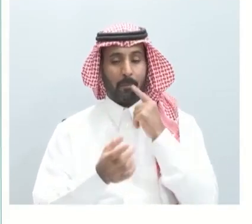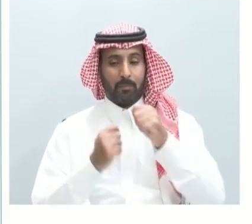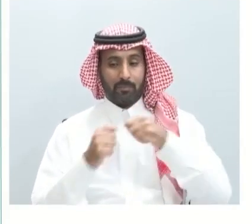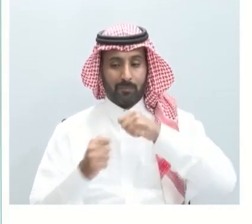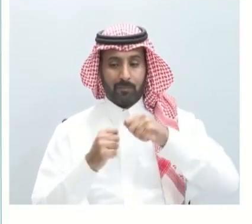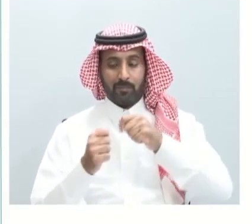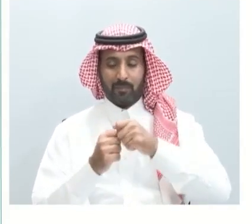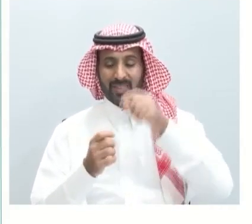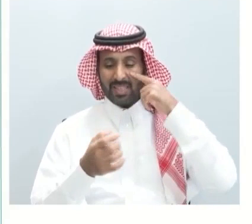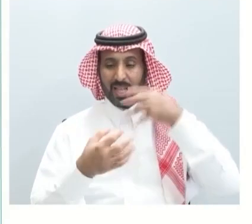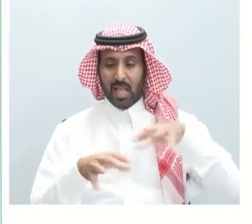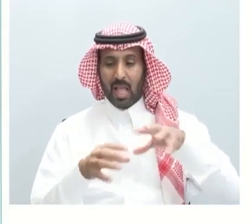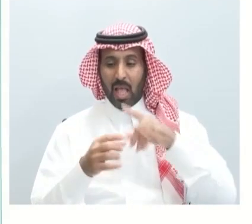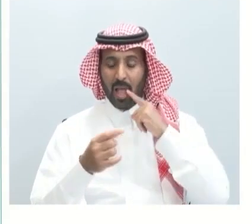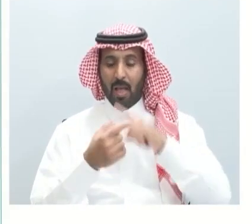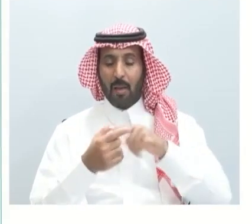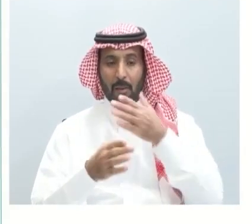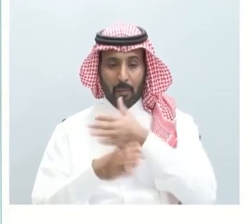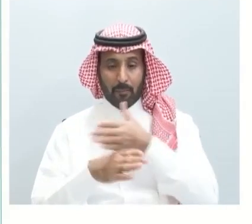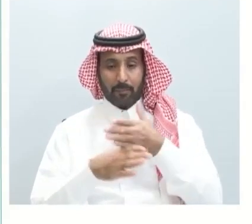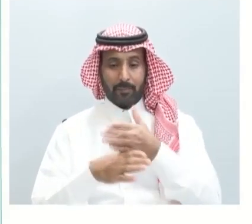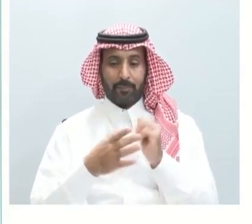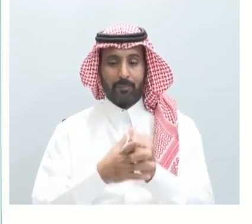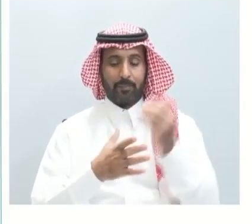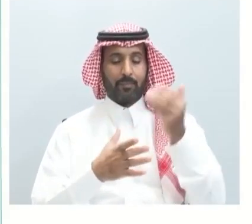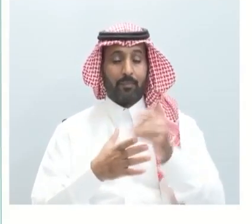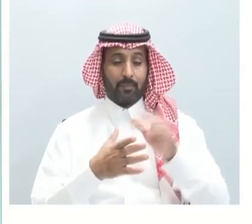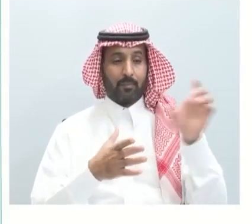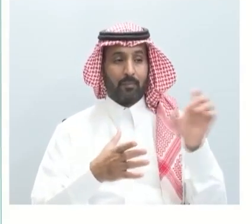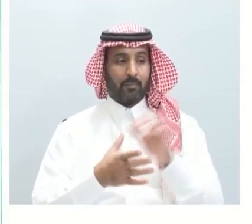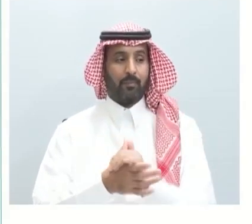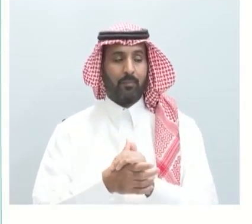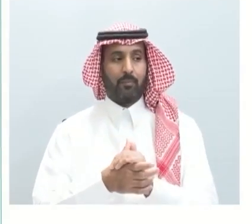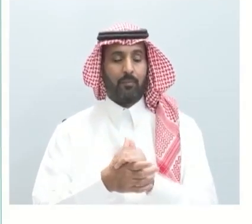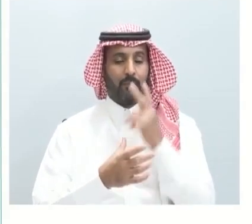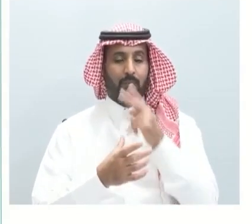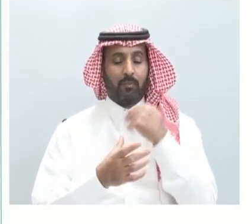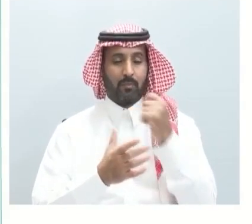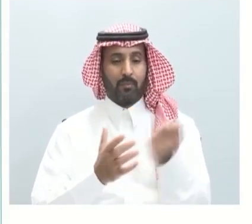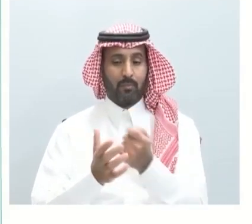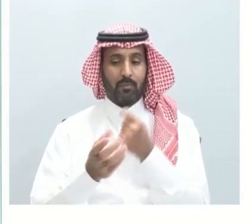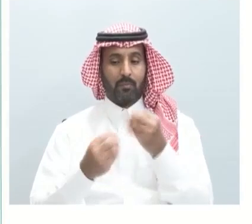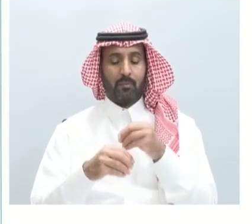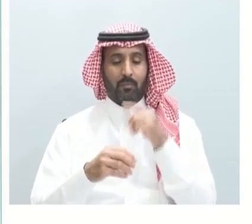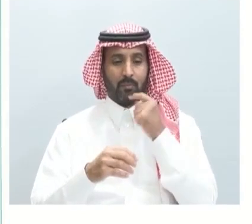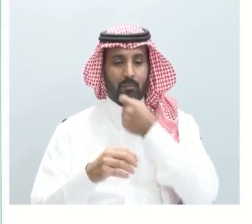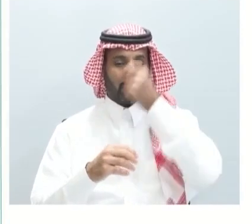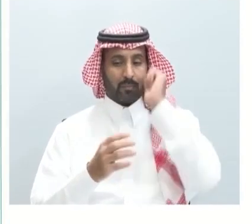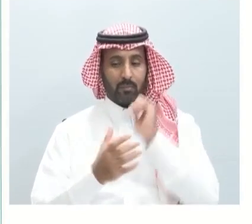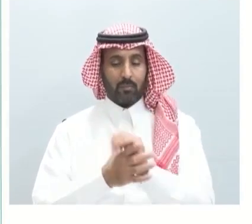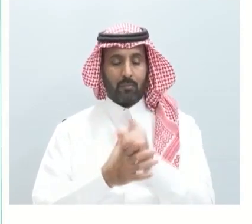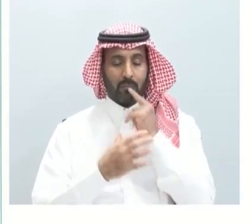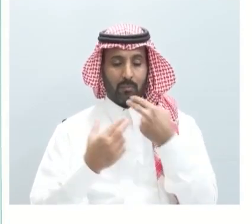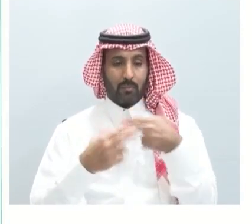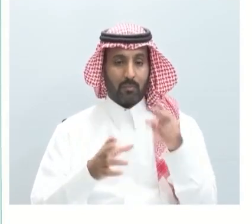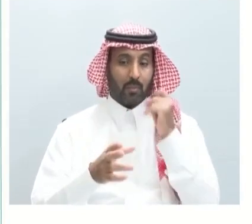Material, glass or wooden. So this is the correct order if you want to write more than one adjective. You